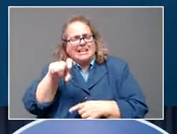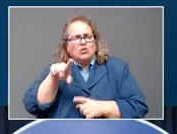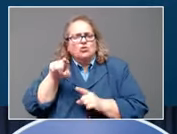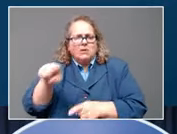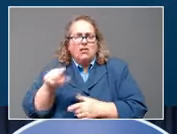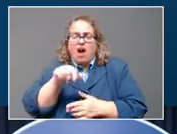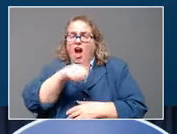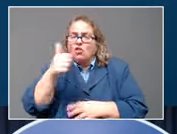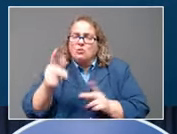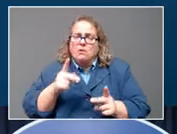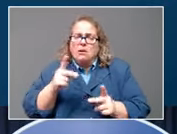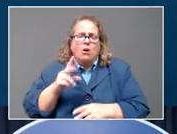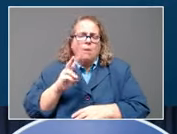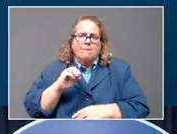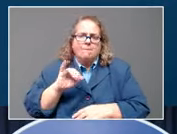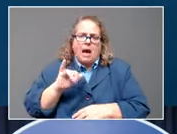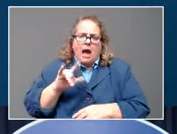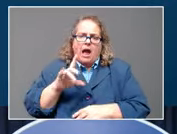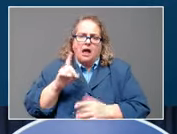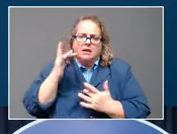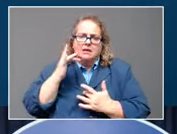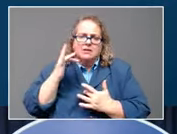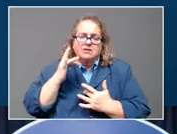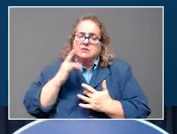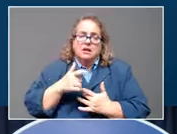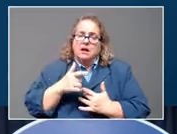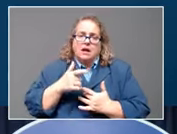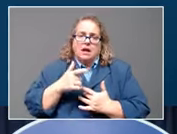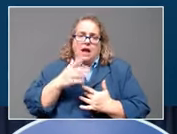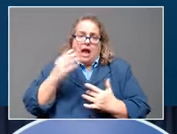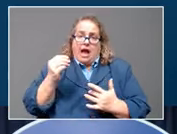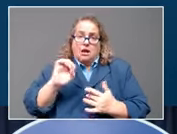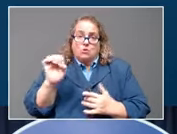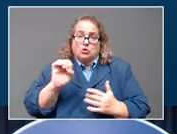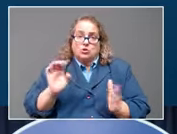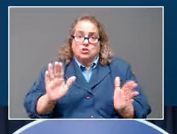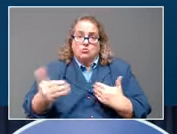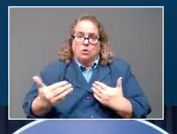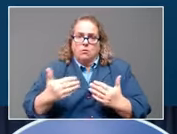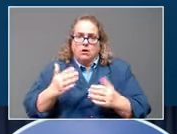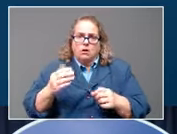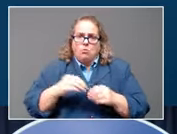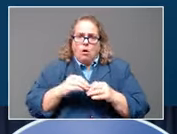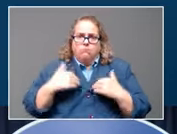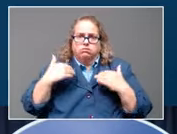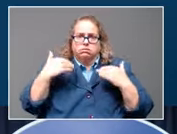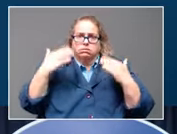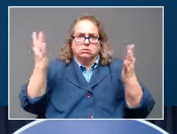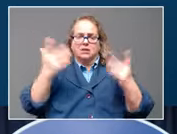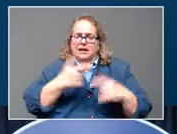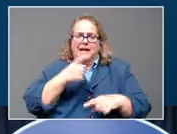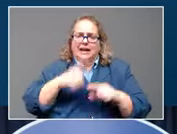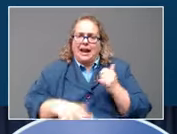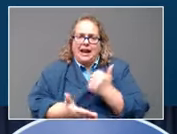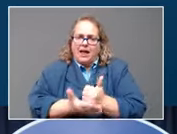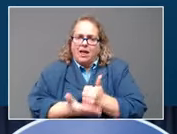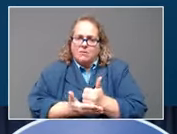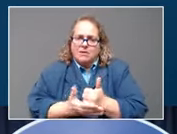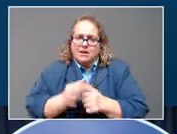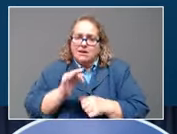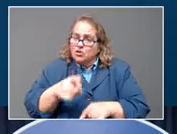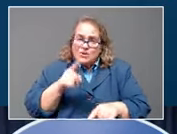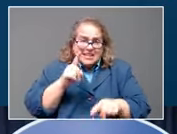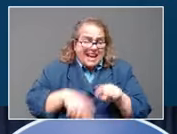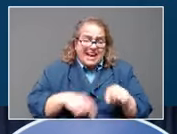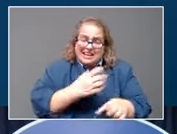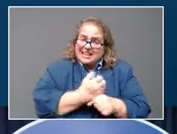is overwhelming the emergency care system and making the situation worse. If you can't get a test but have mild to moderate illness,